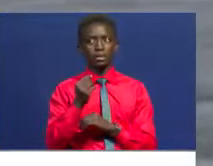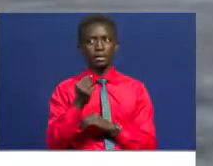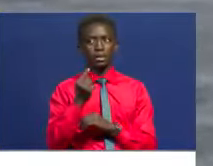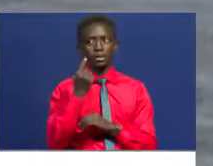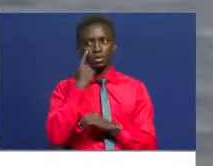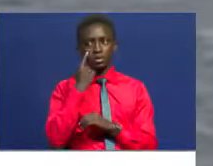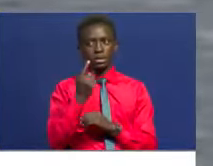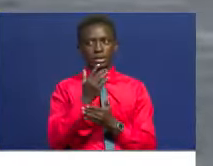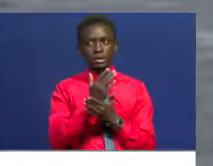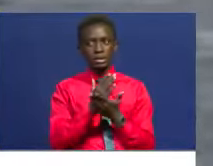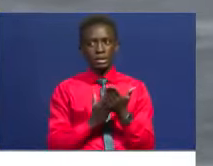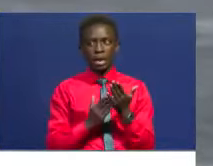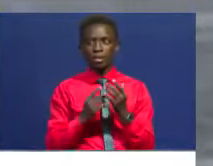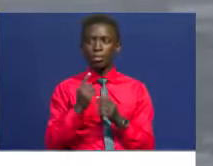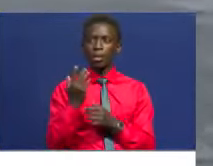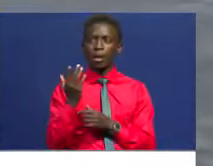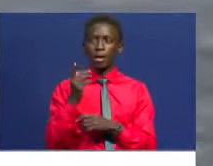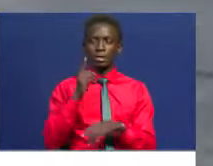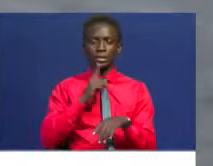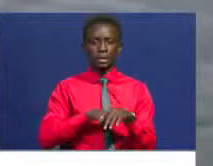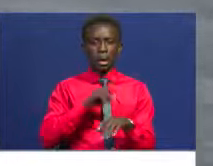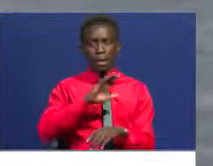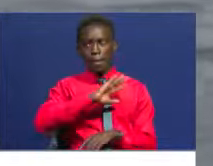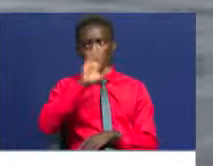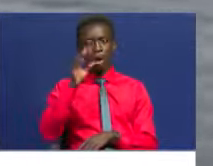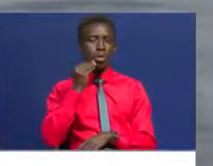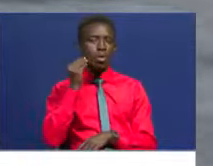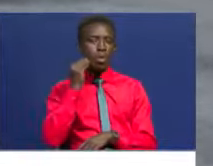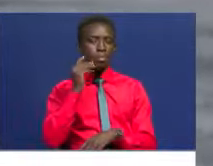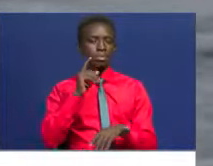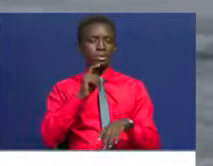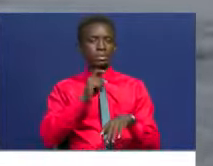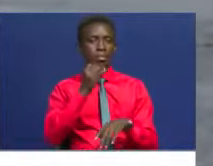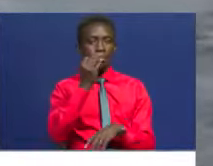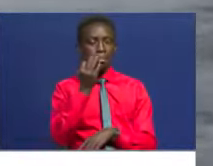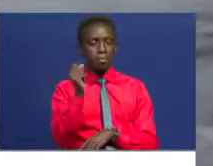viewed as they return home in the months of March and May.